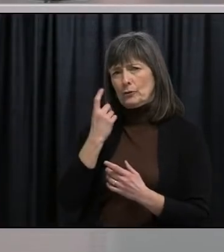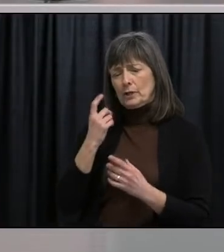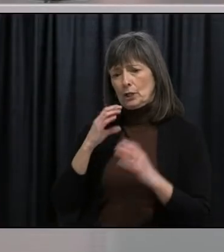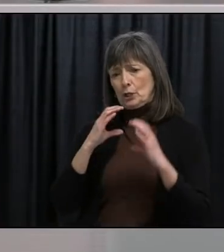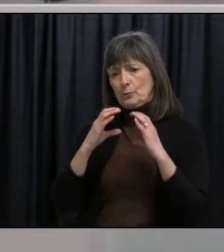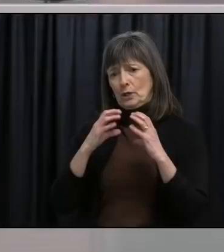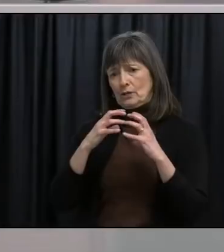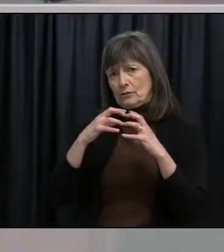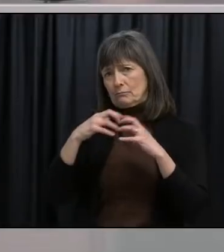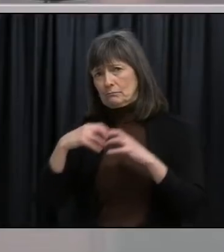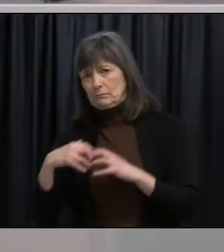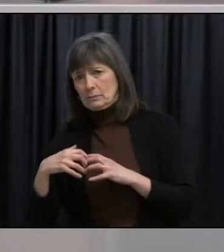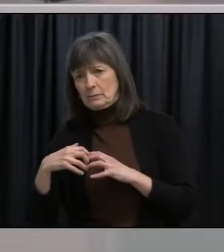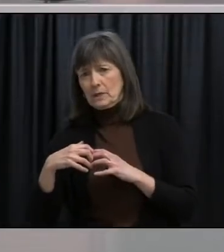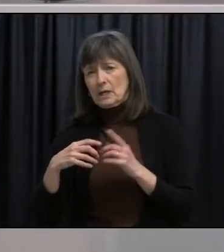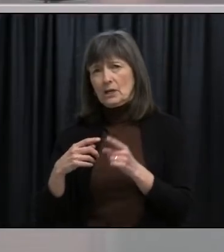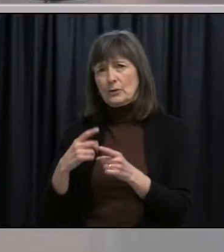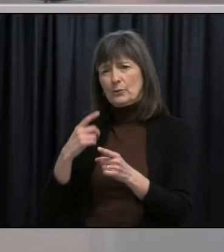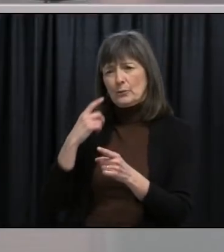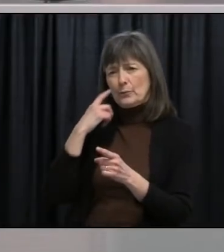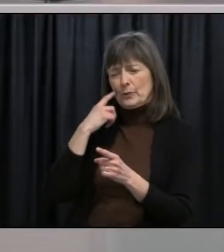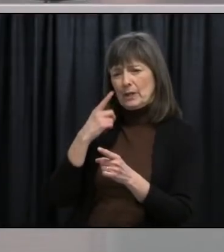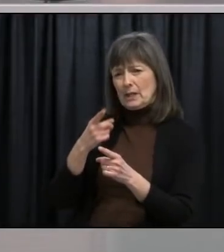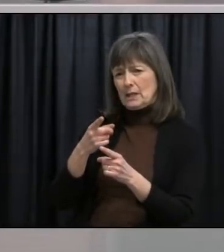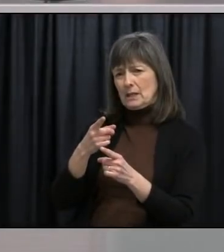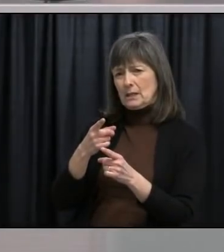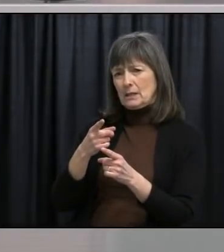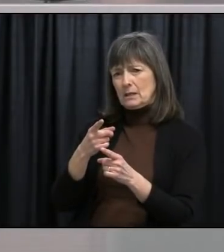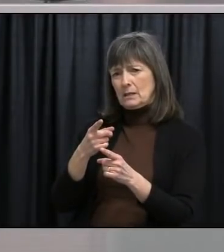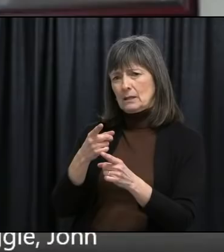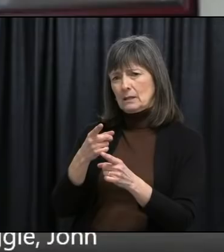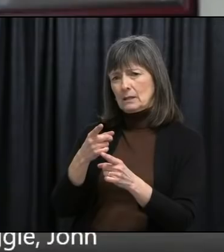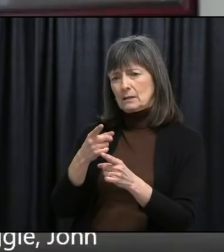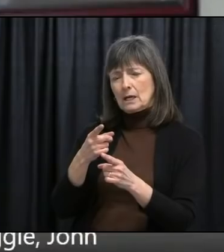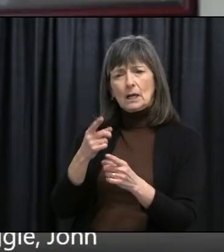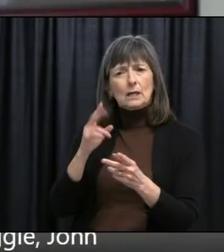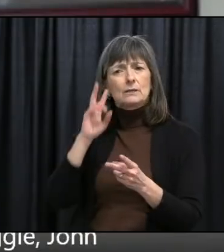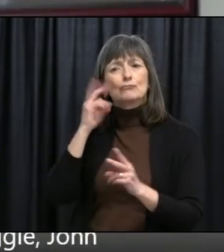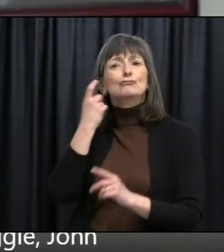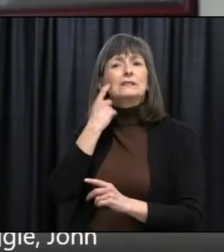one at St. Clair. Was that sort of some kind of miscommunication?